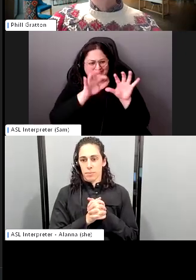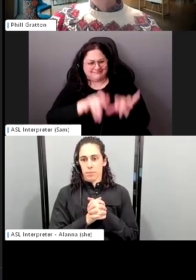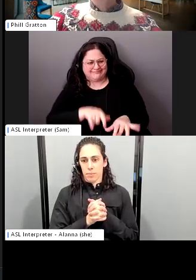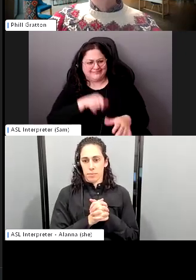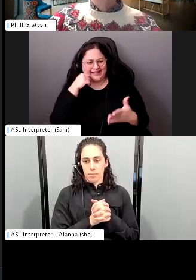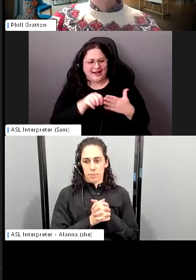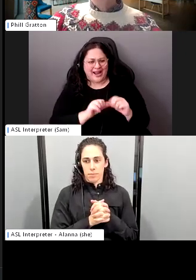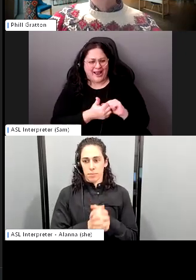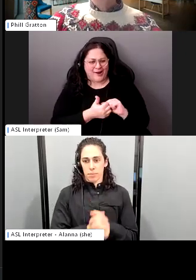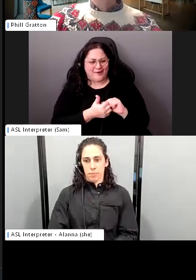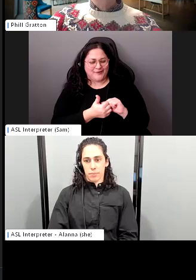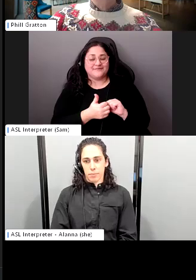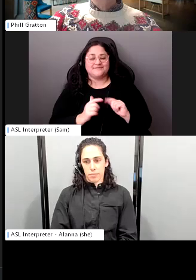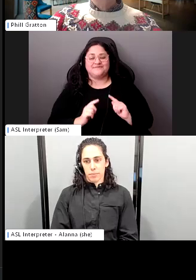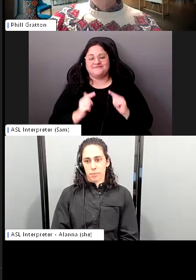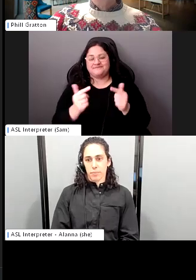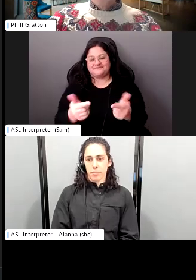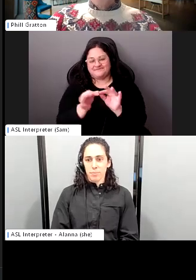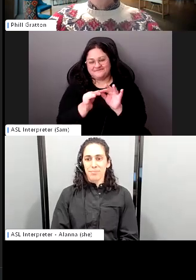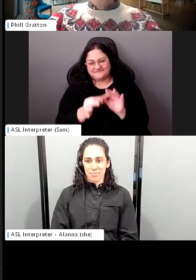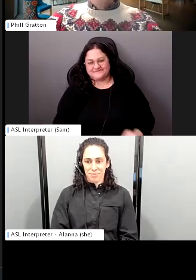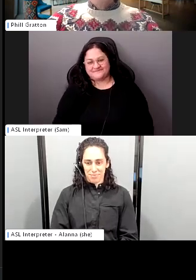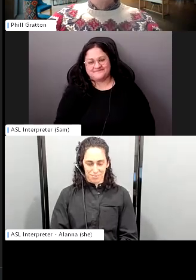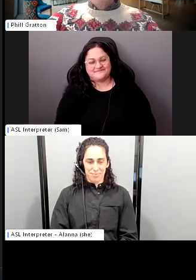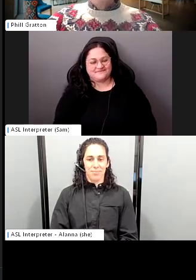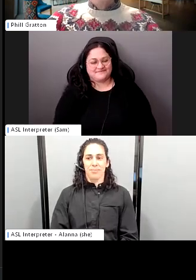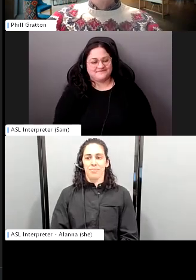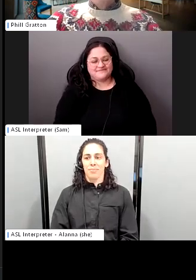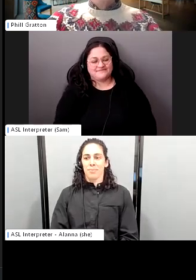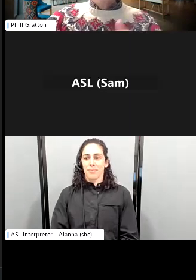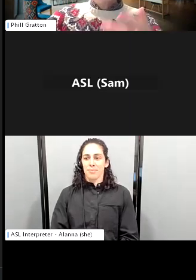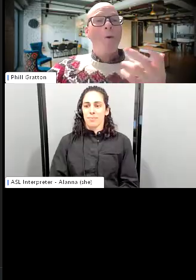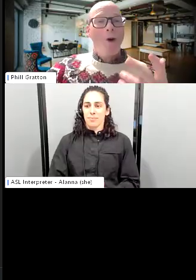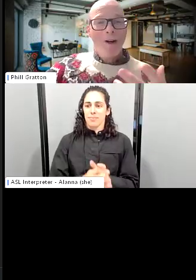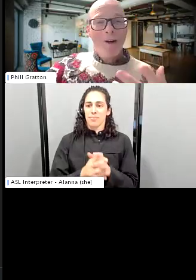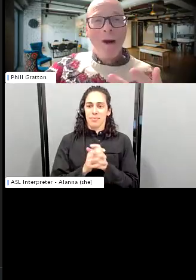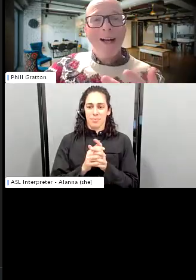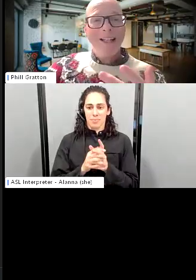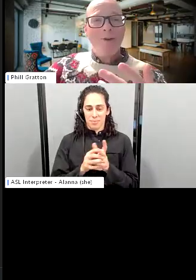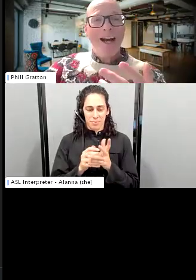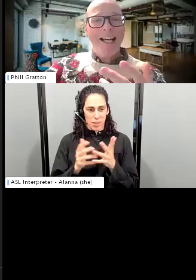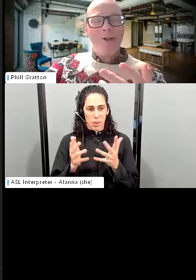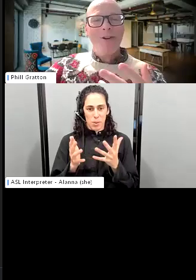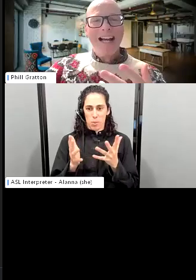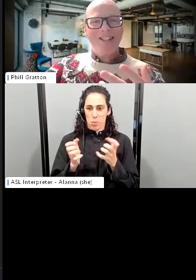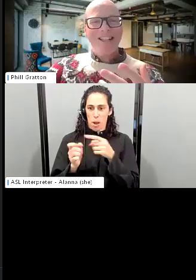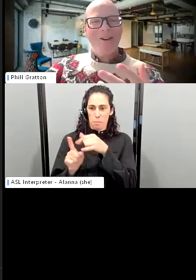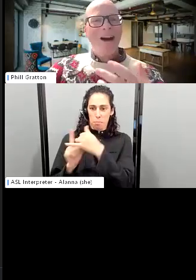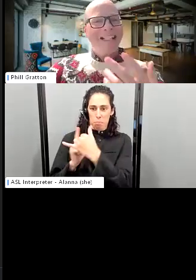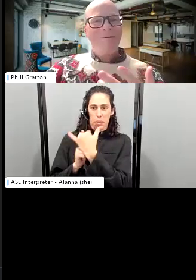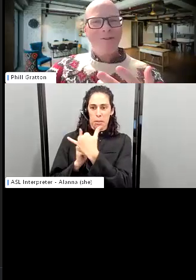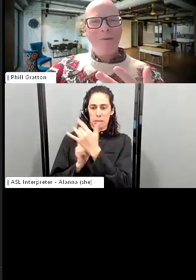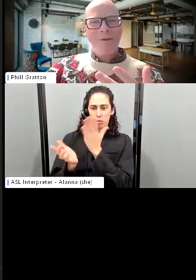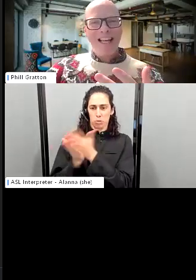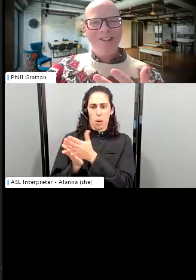loudly shared her off-color jokes. How to stop bad behavior. Now, that would be a really tricky one to write. Well, let's try it. So